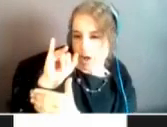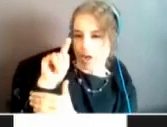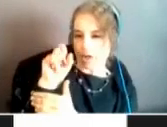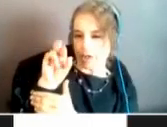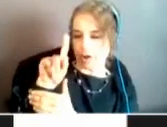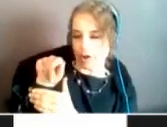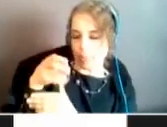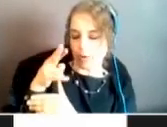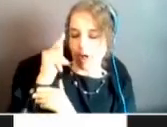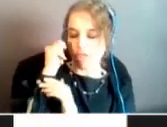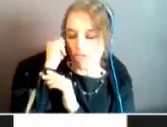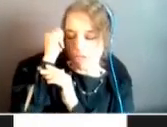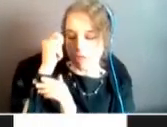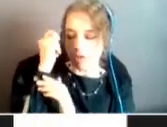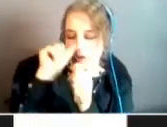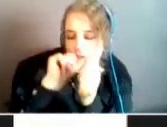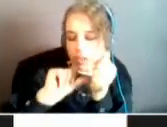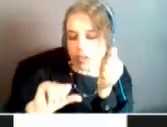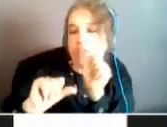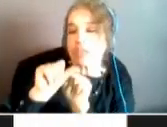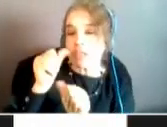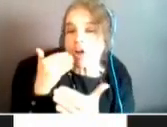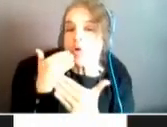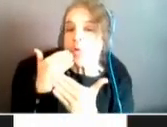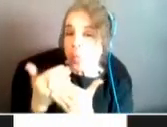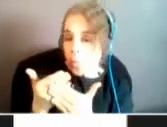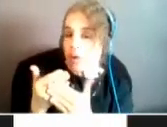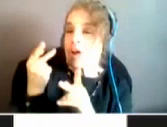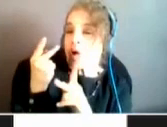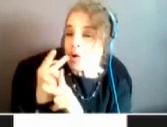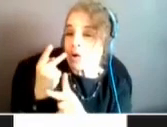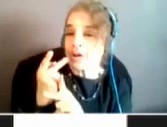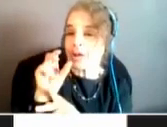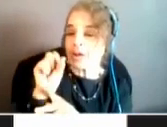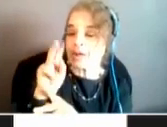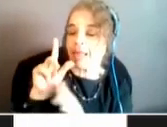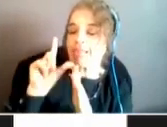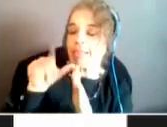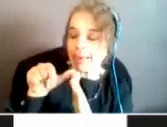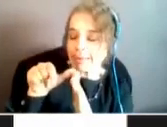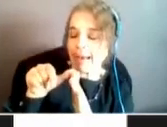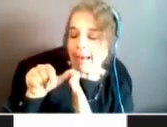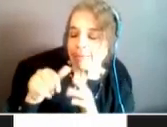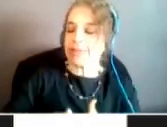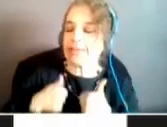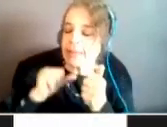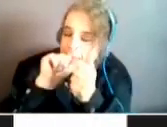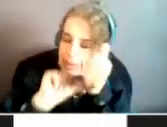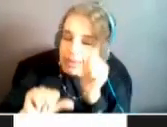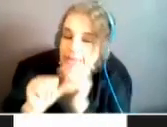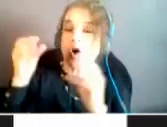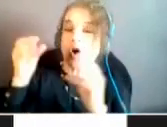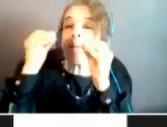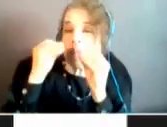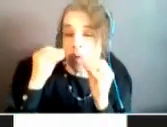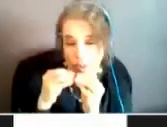of suicide found that it was well suited to describe late life suicide. Older people are more likely